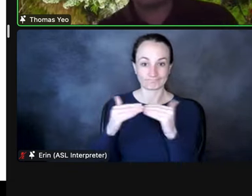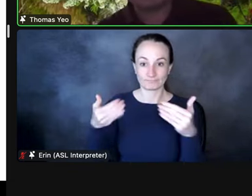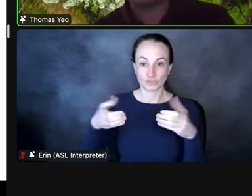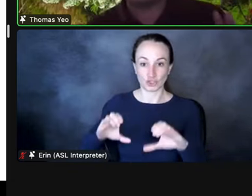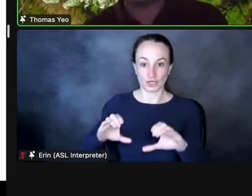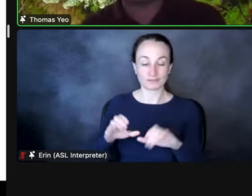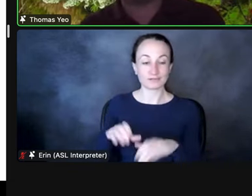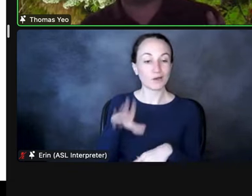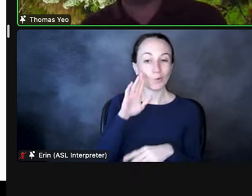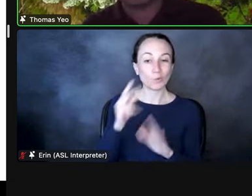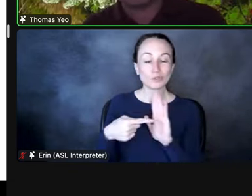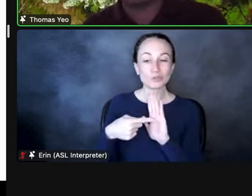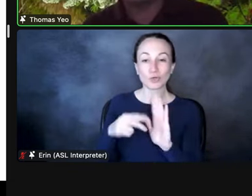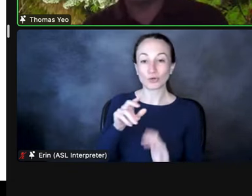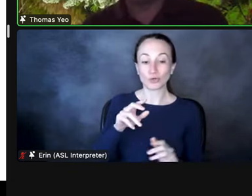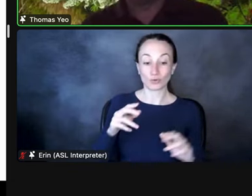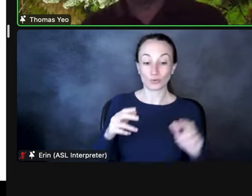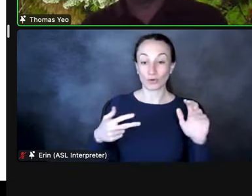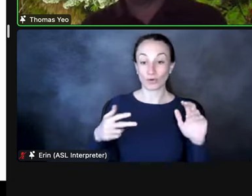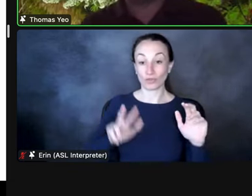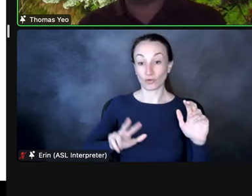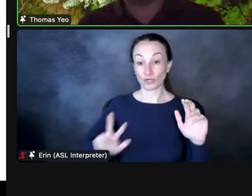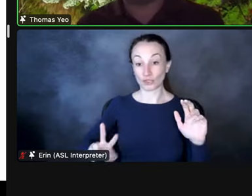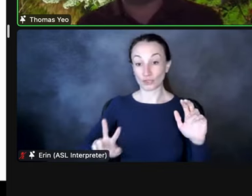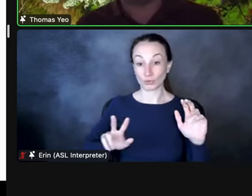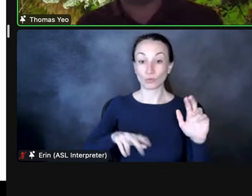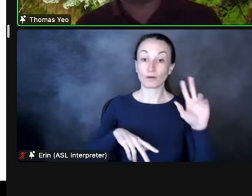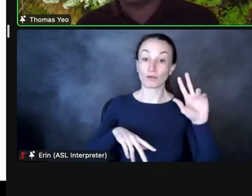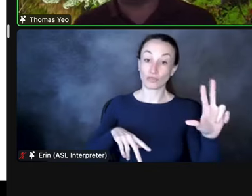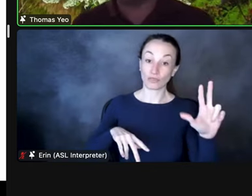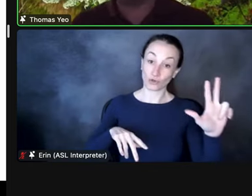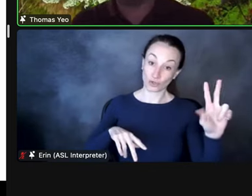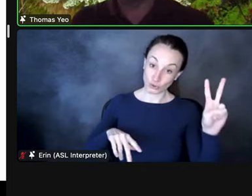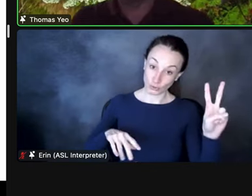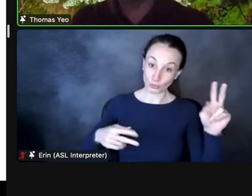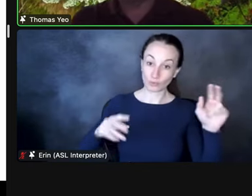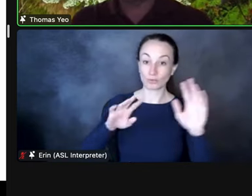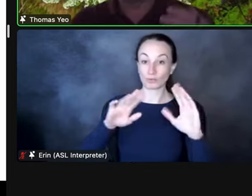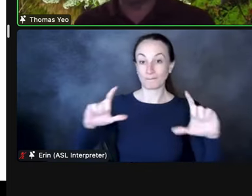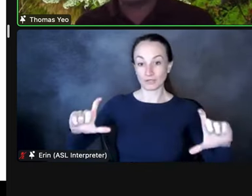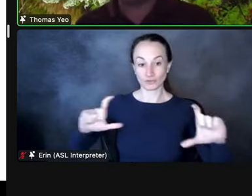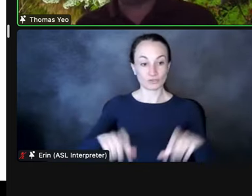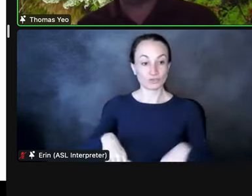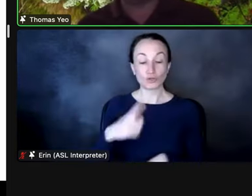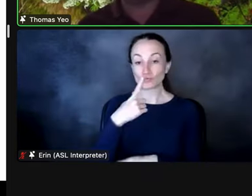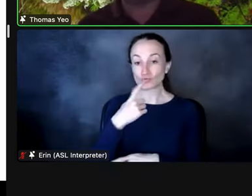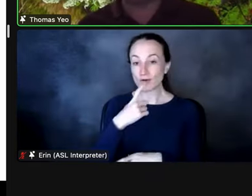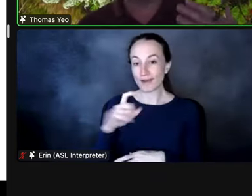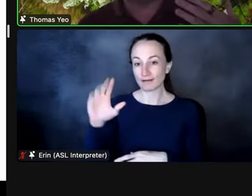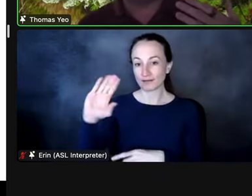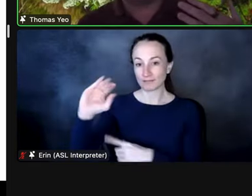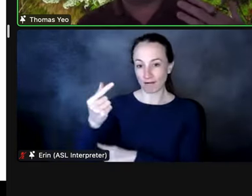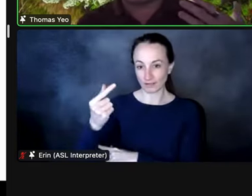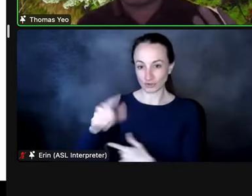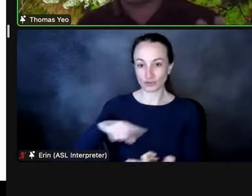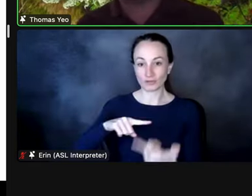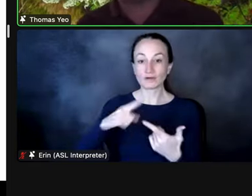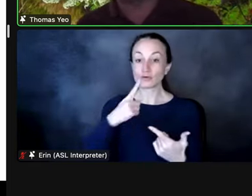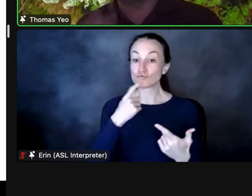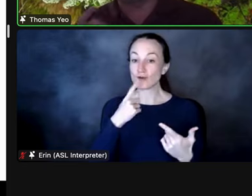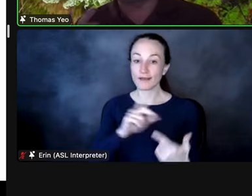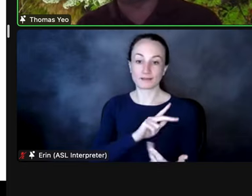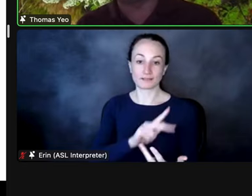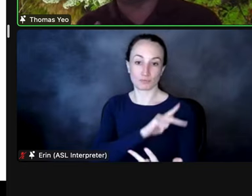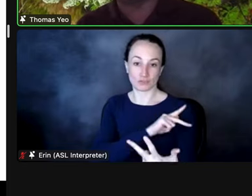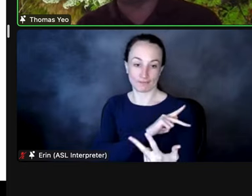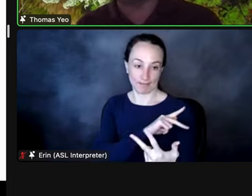So red indicates cognition, gray indicates personality. These are mostly impossibility measures.